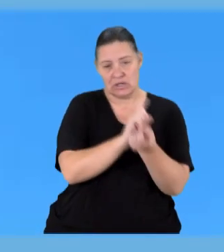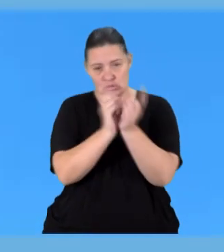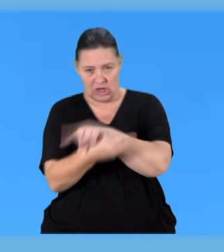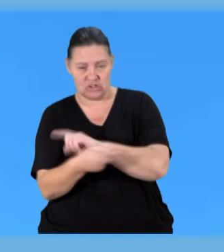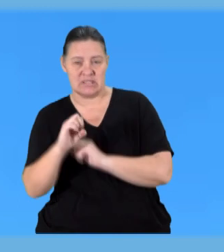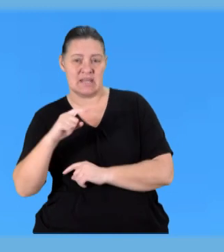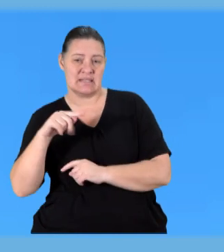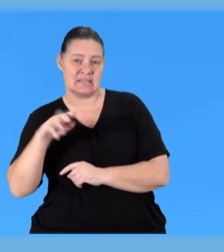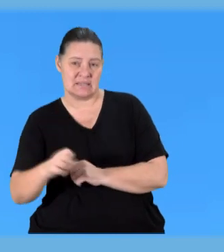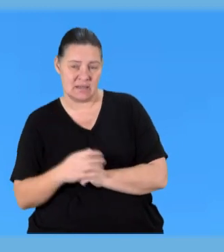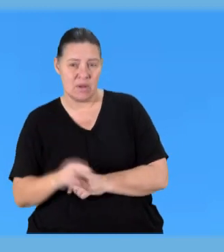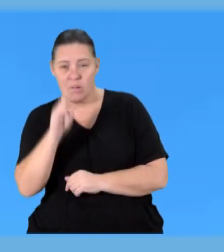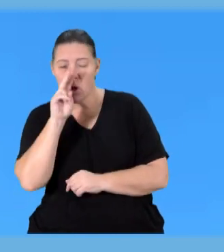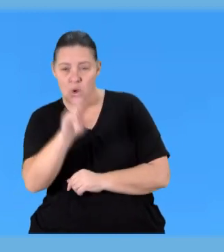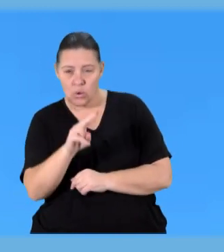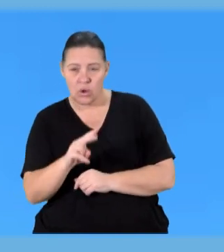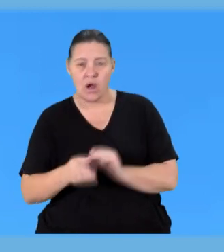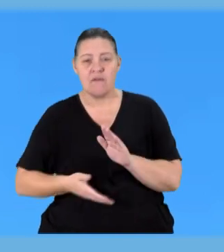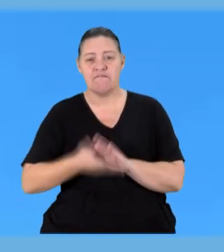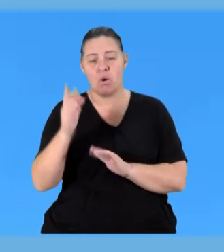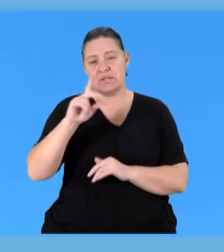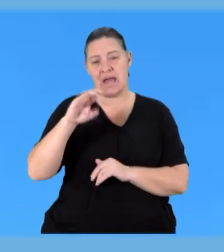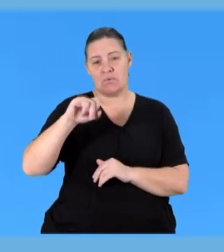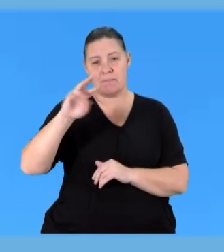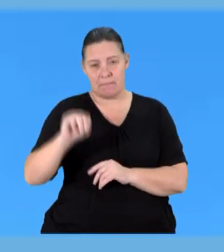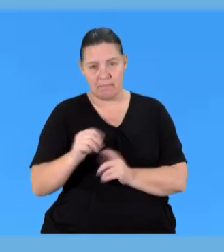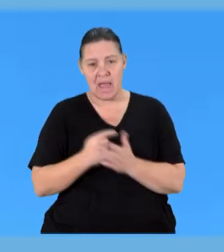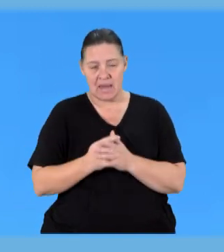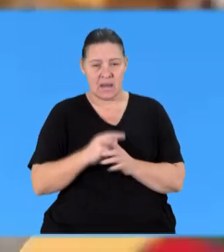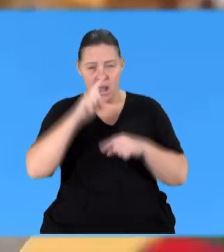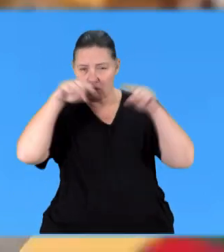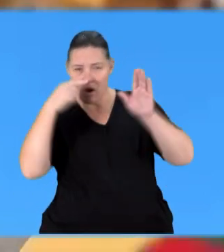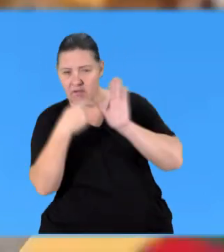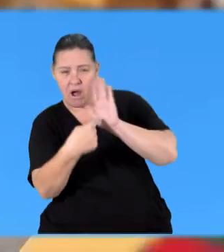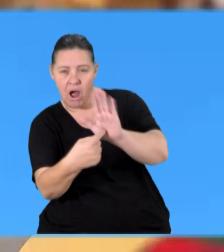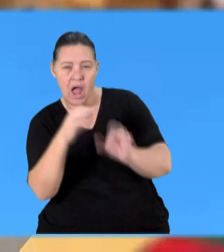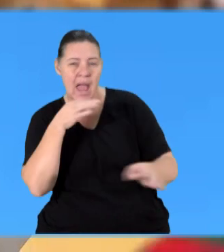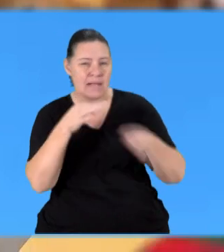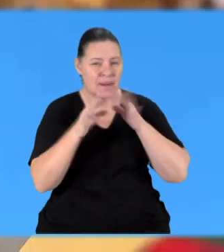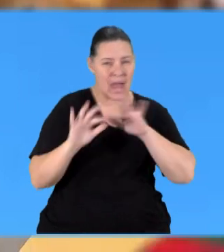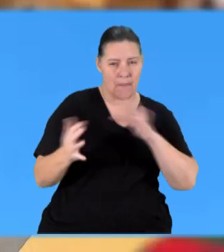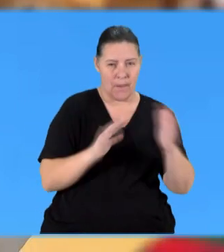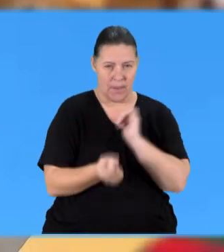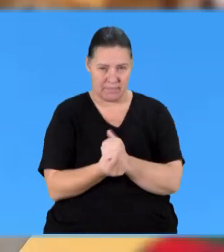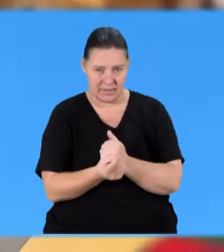state, whereby we're going to be looking at the flow diagrams and the graphs that are going to be explaining how the change of state happens.